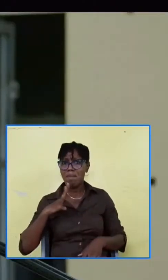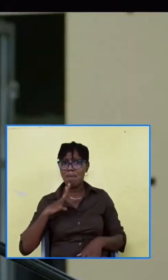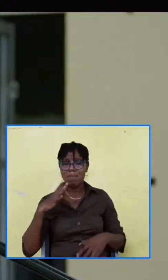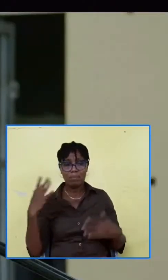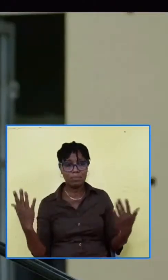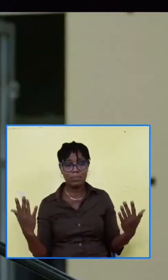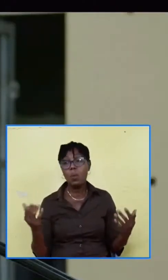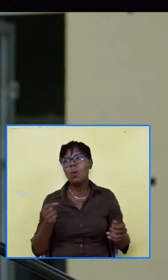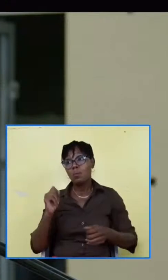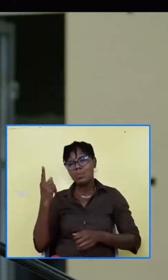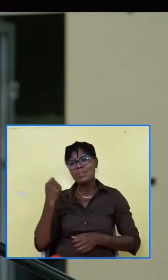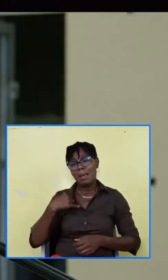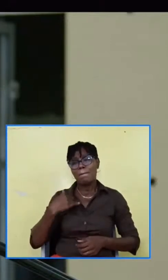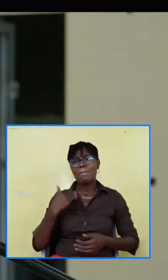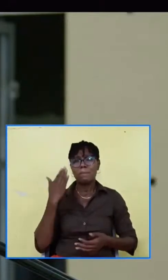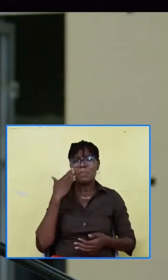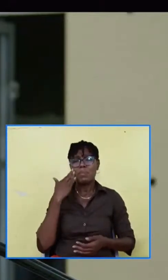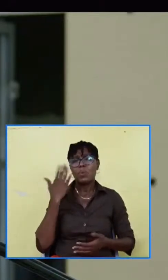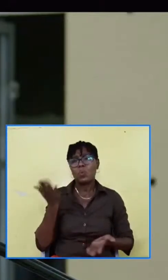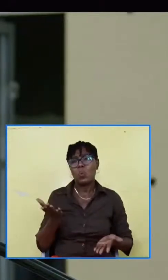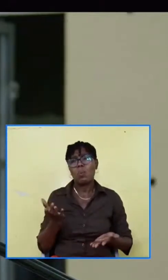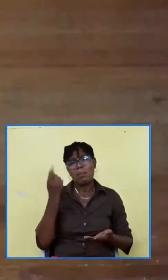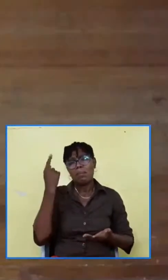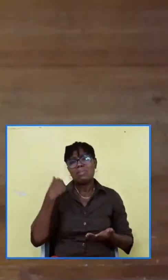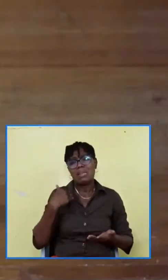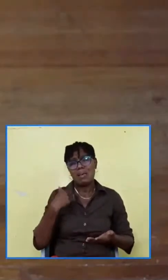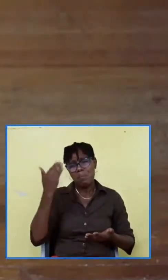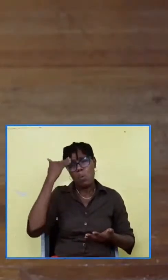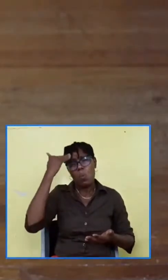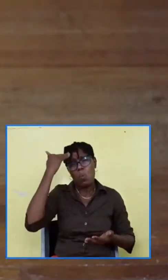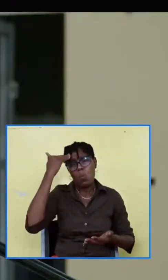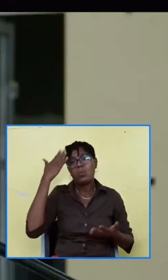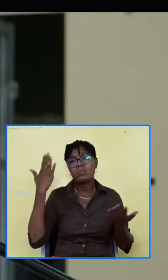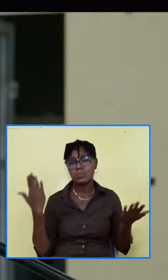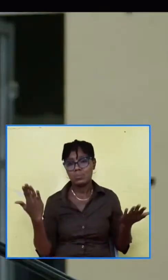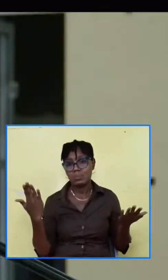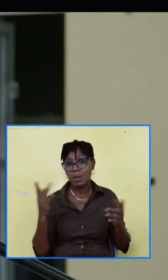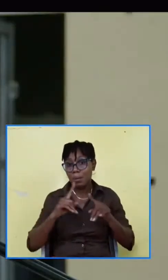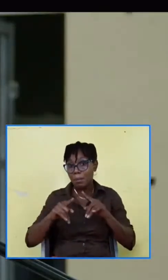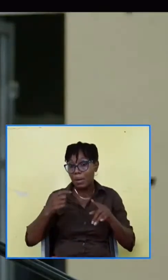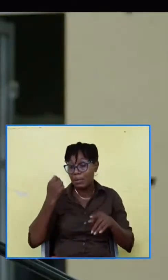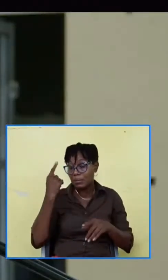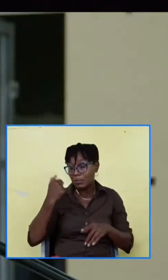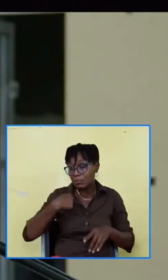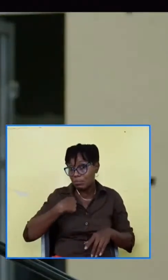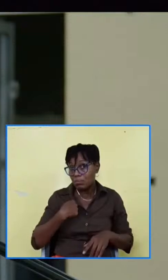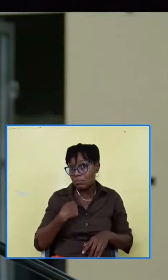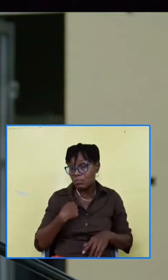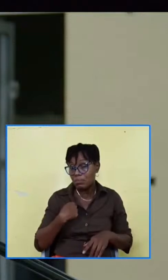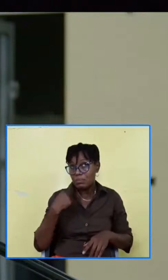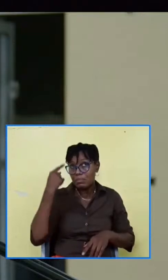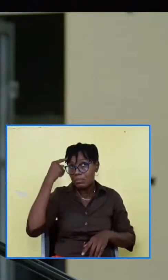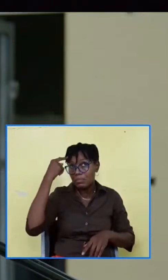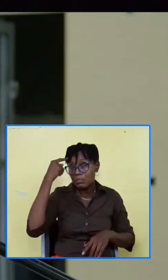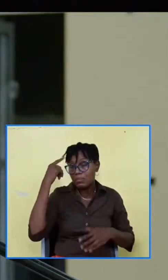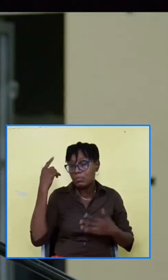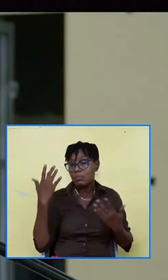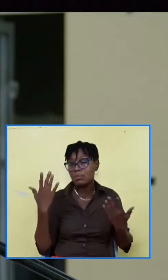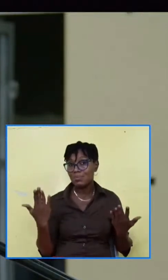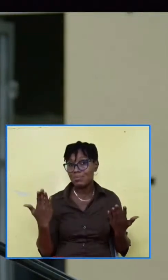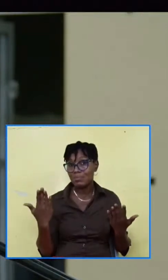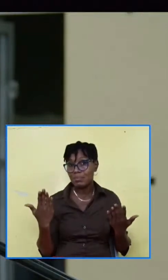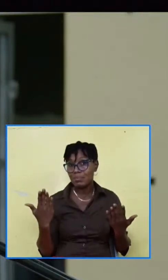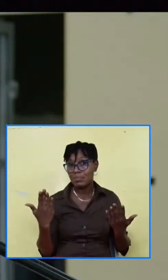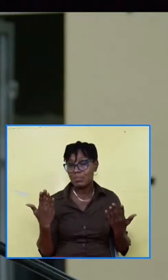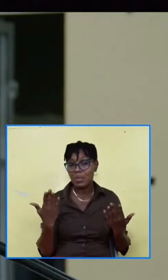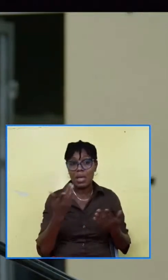ESG that's going on. And ESG is another one now, which is same thing. So I fully, but what my concern is, I'm hearing from